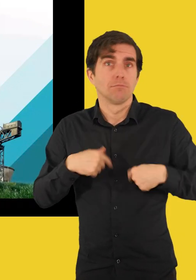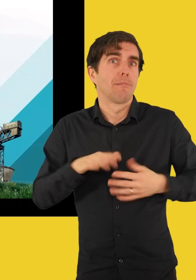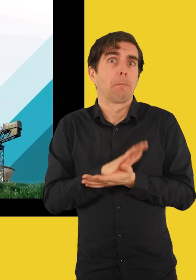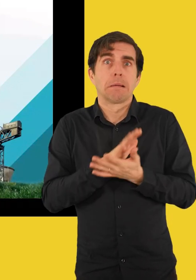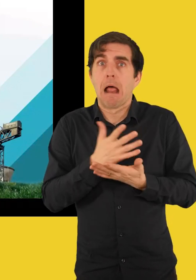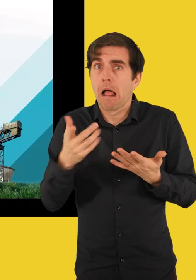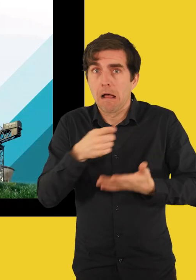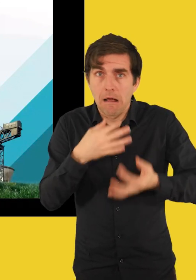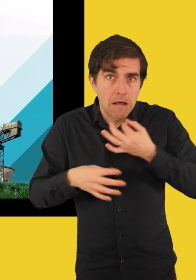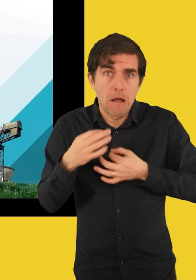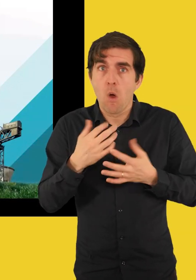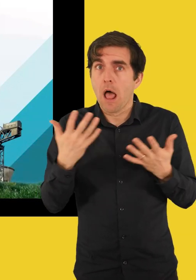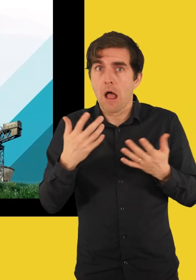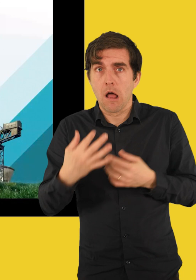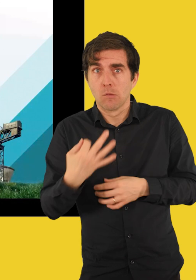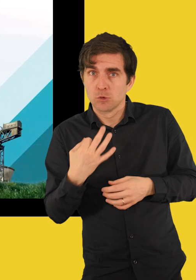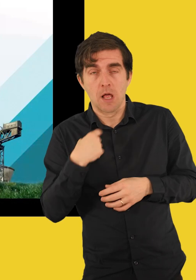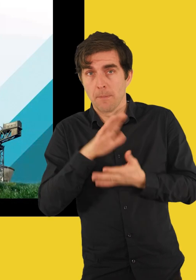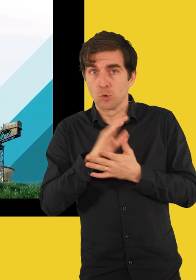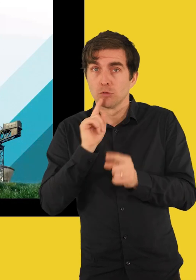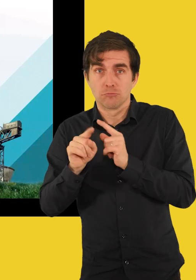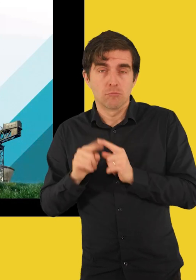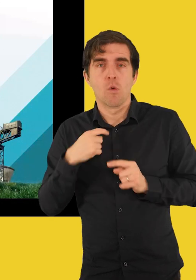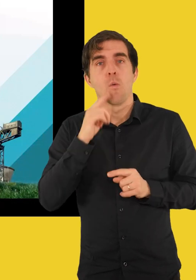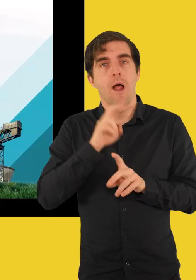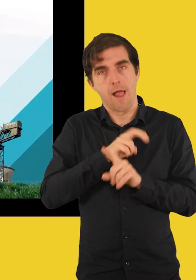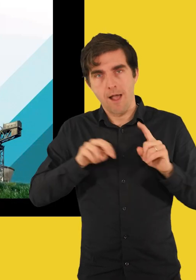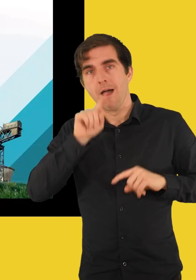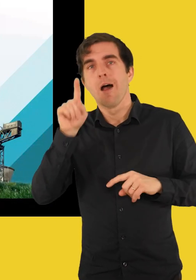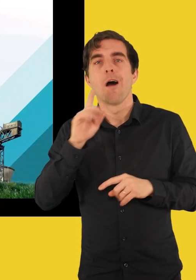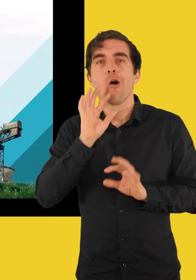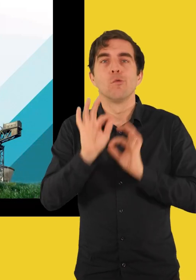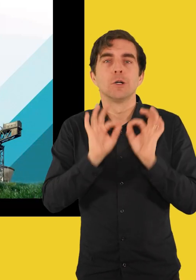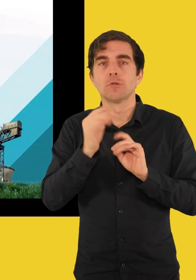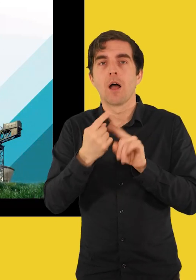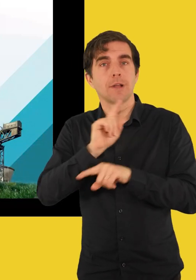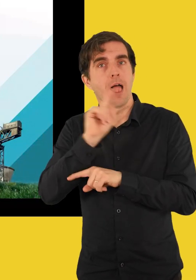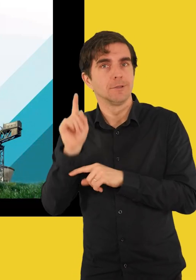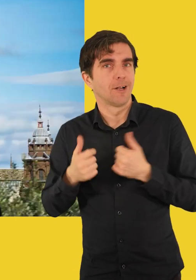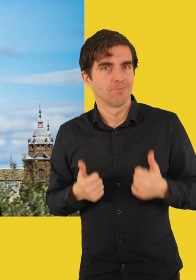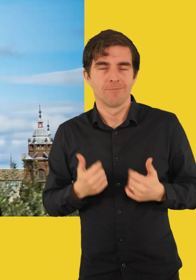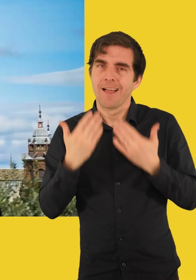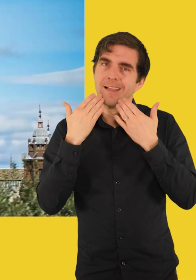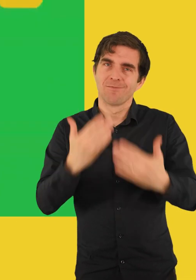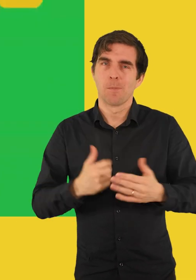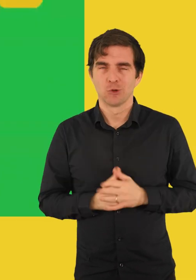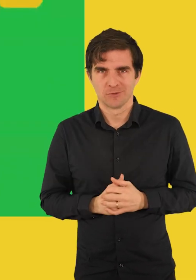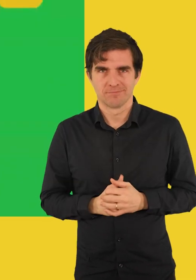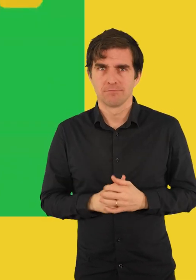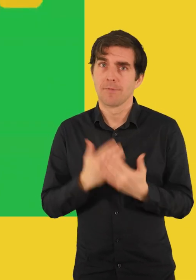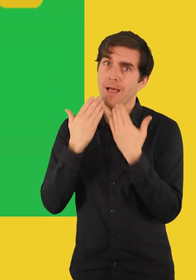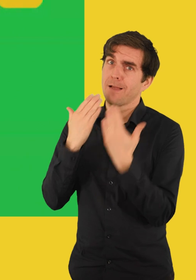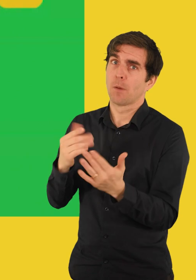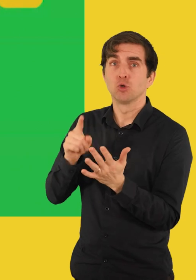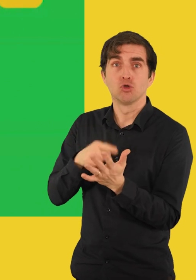take inquiries for particular questions, and we'll be in the Q&A session later on. Thank you so much,